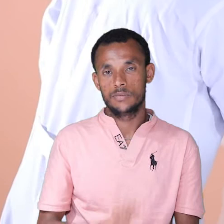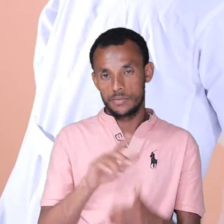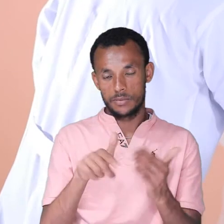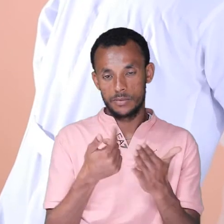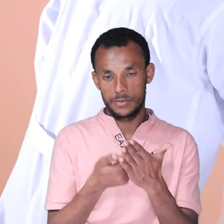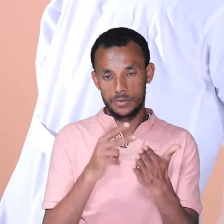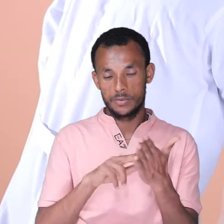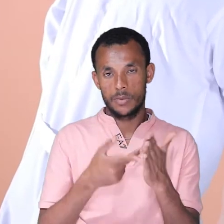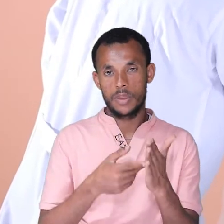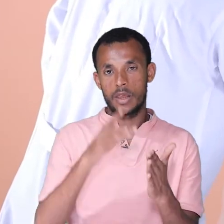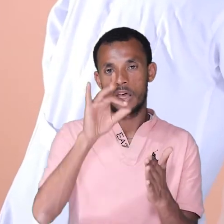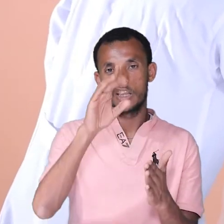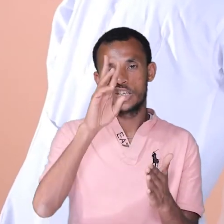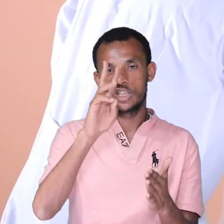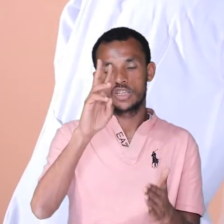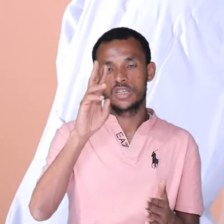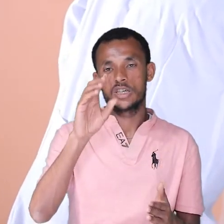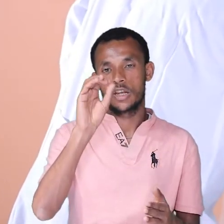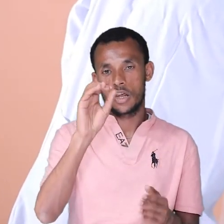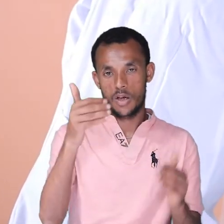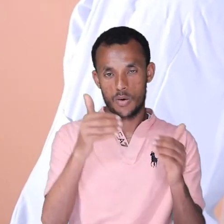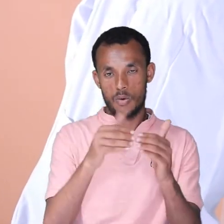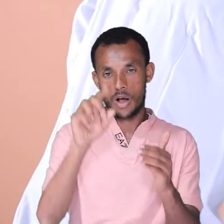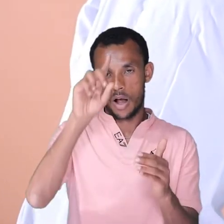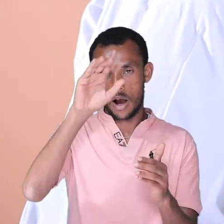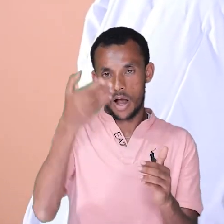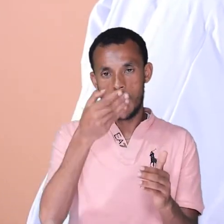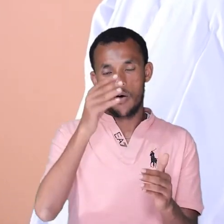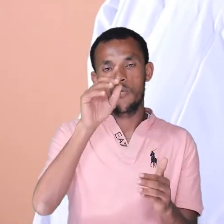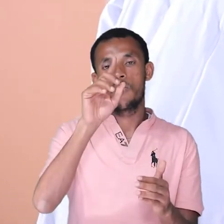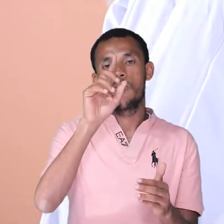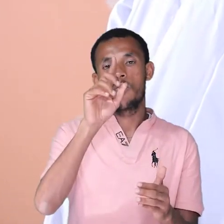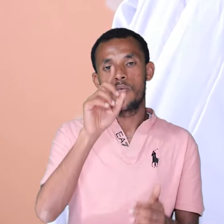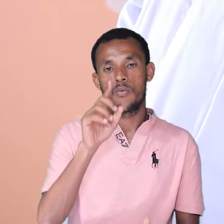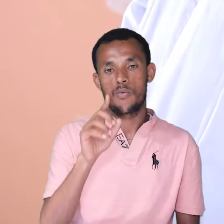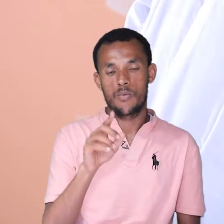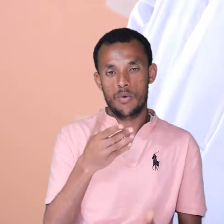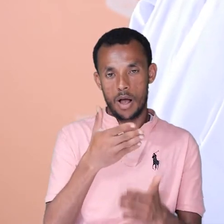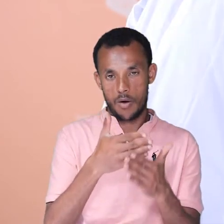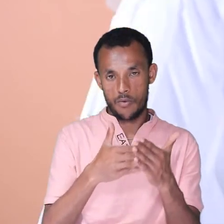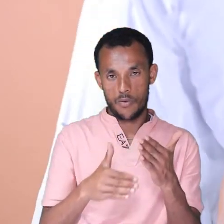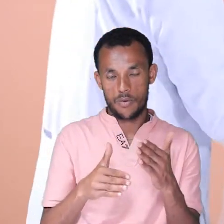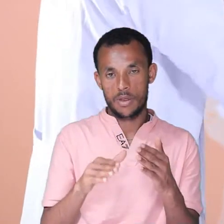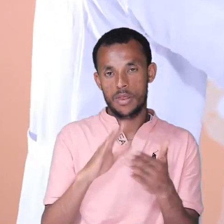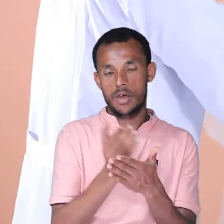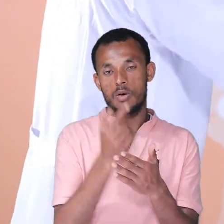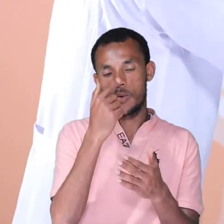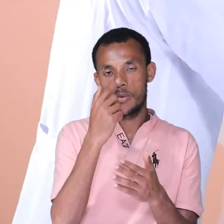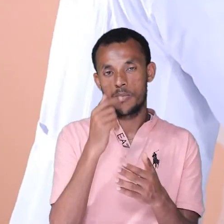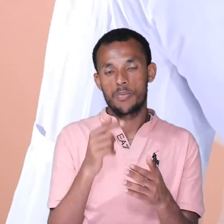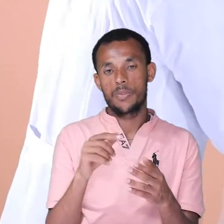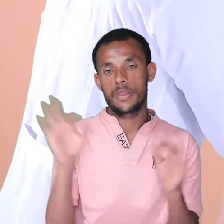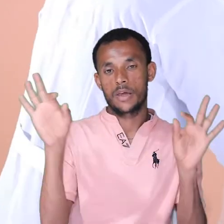Therefore, this means 86 degree equals half of measures of X plus Y, taking common. Let